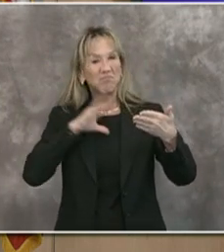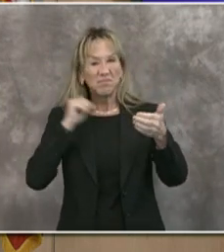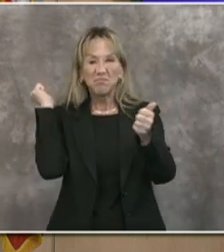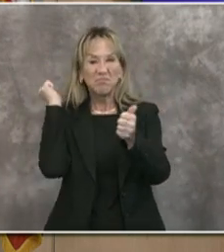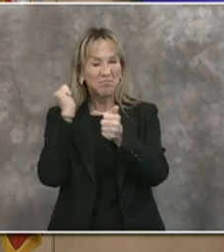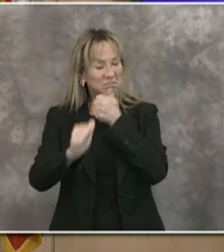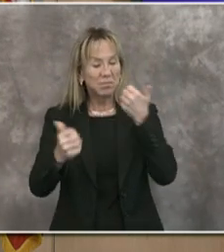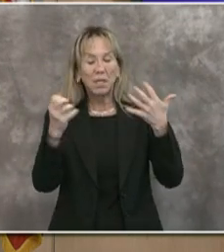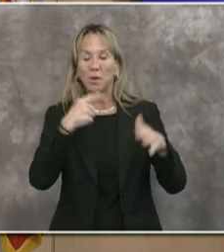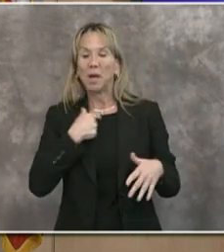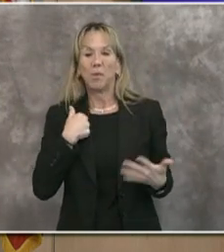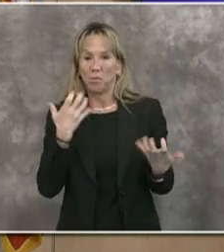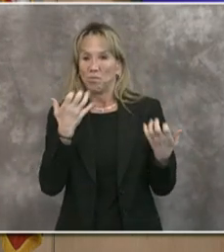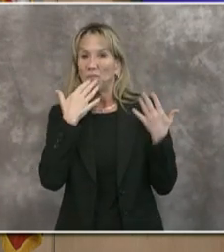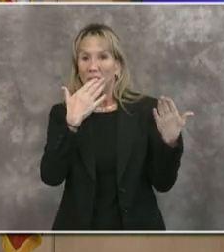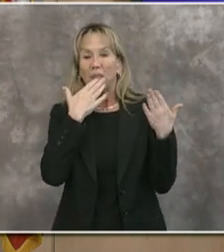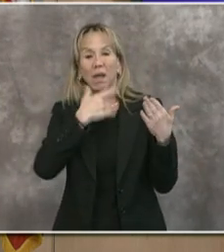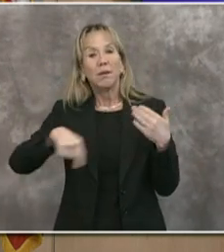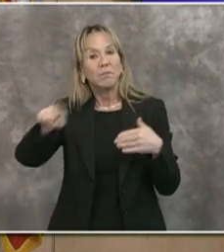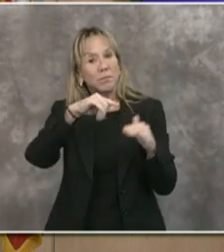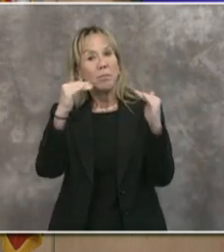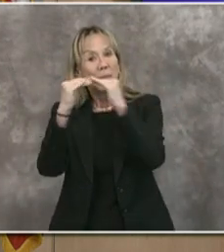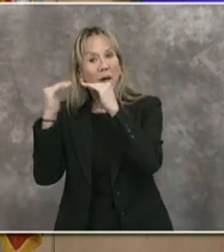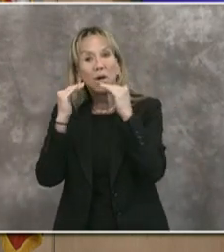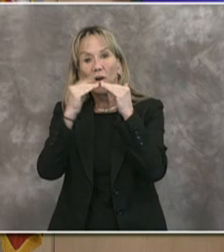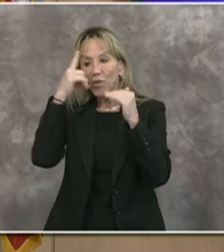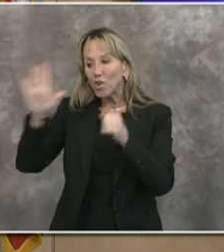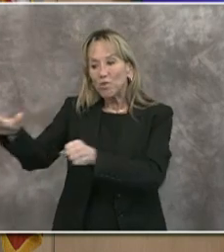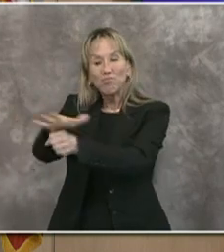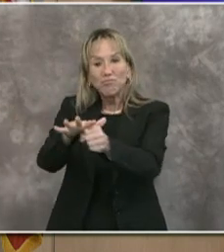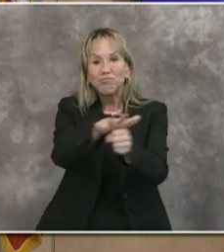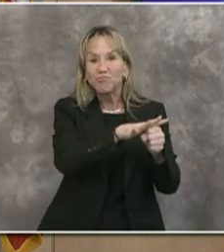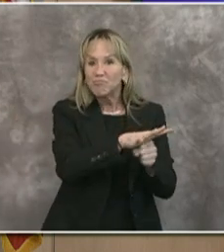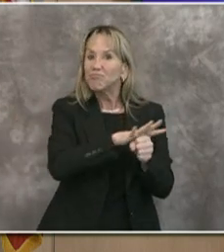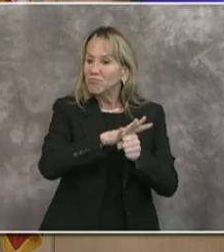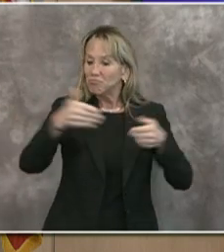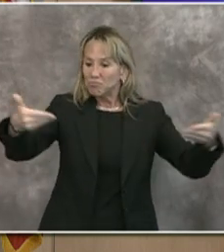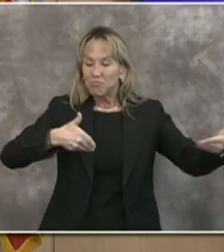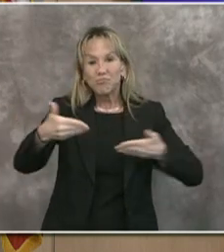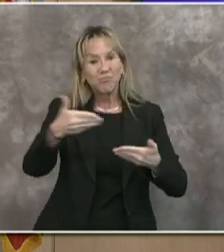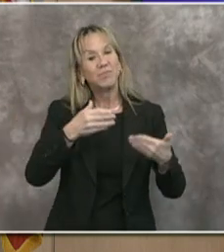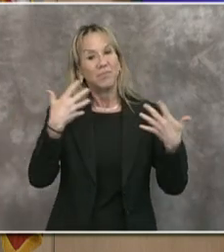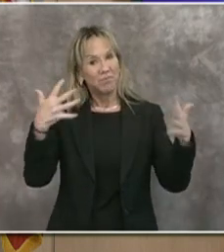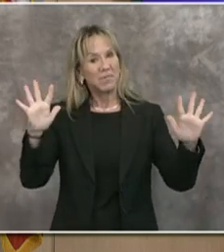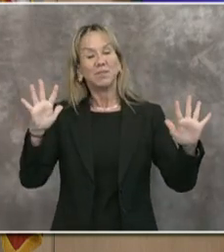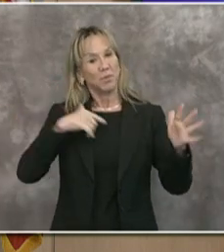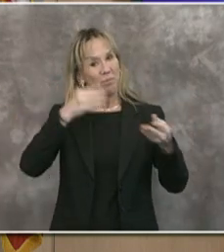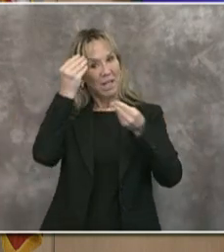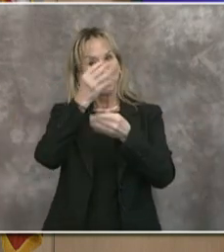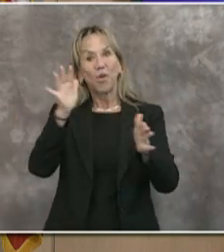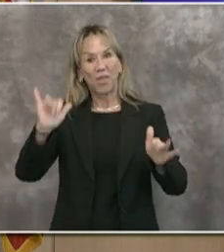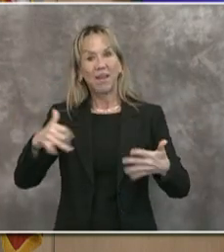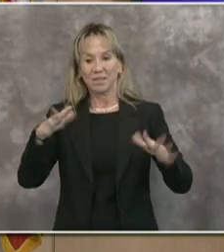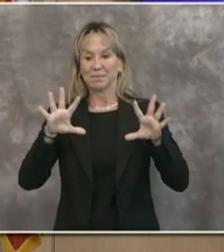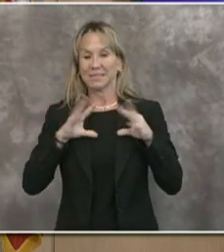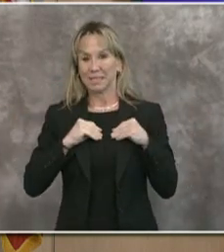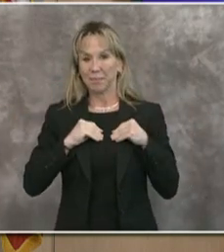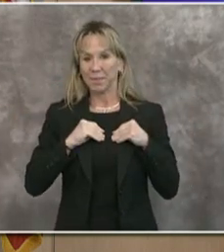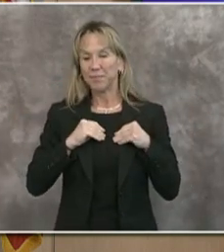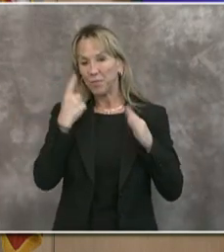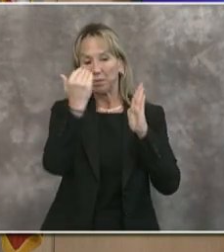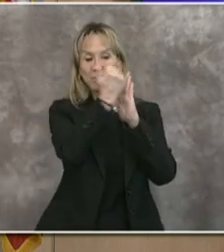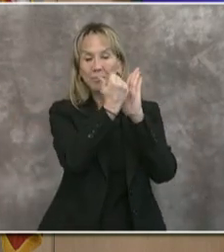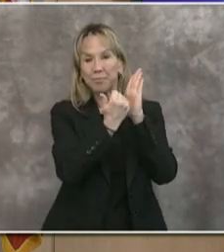they collected from businesses in their respective districts and help to inform this initial framework. The